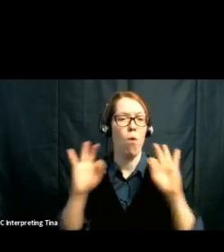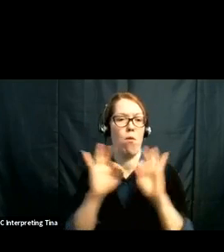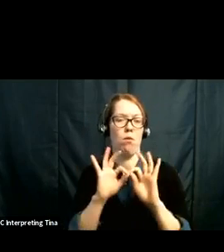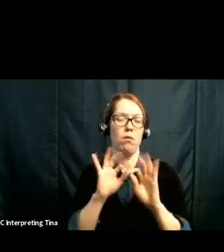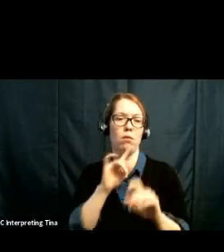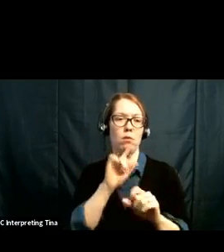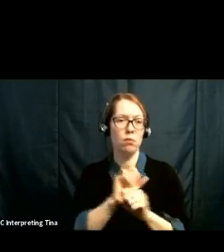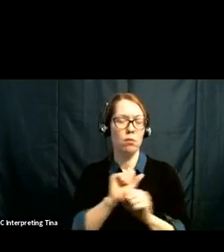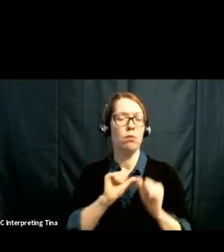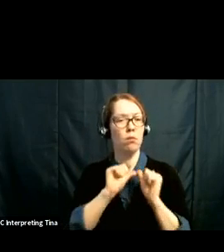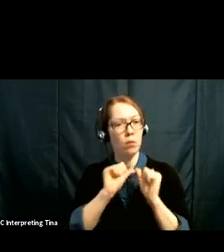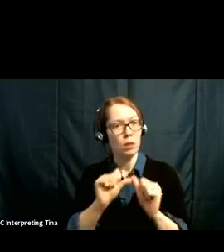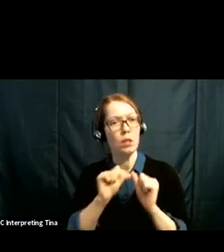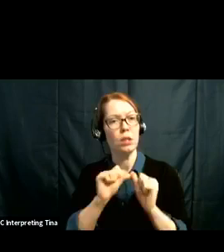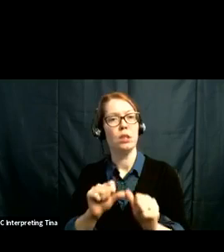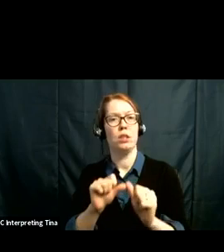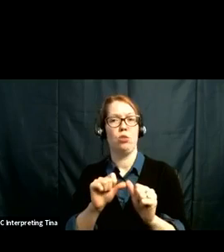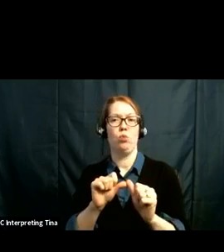are,